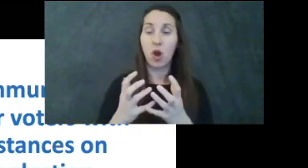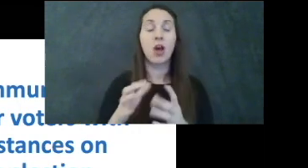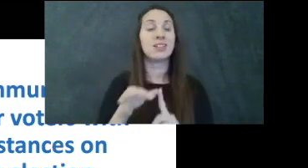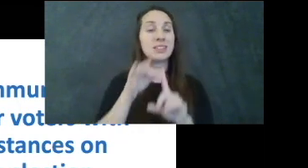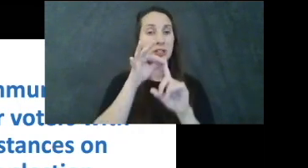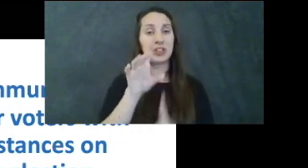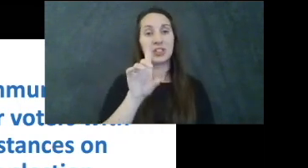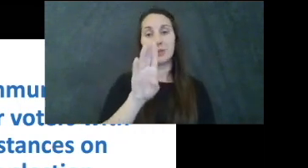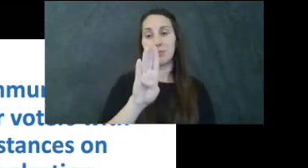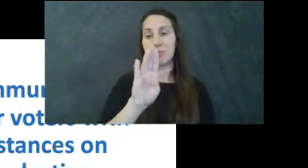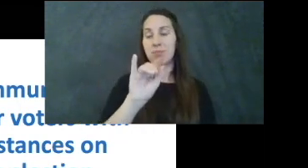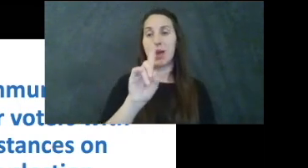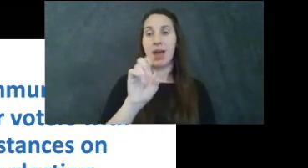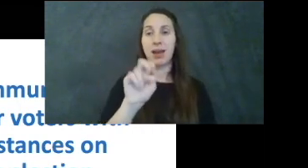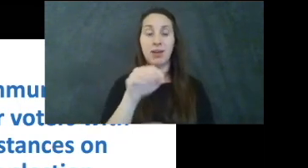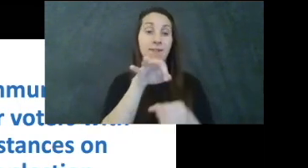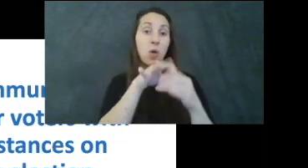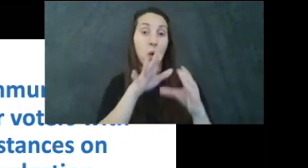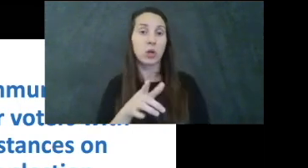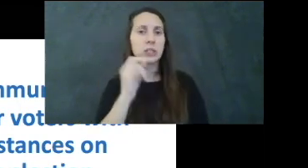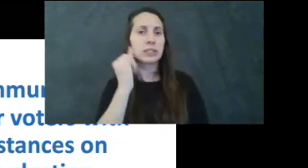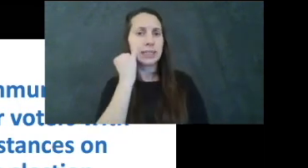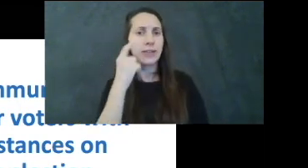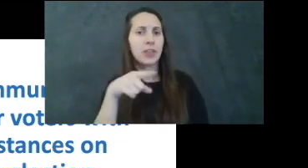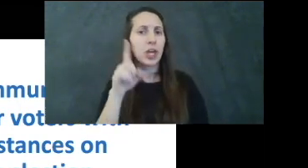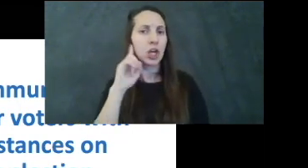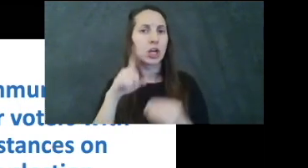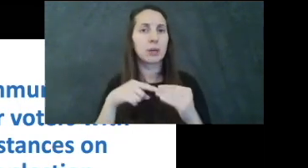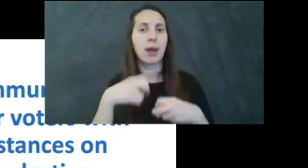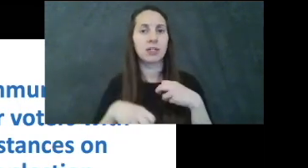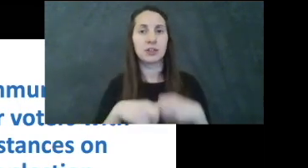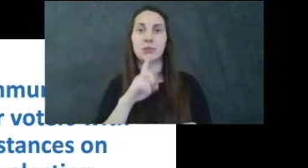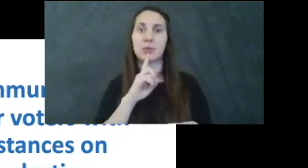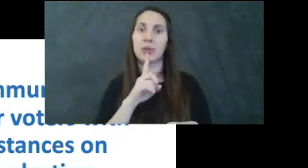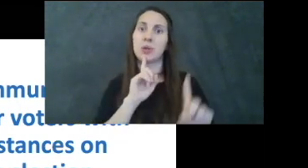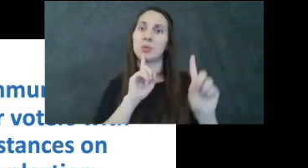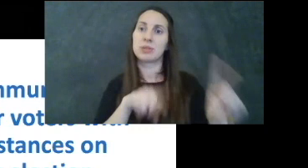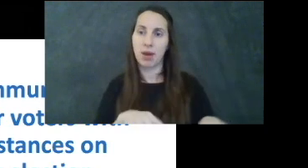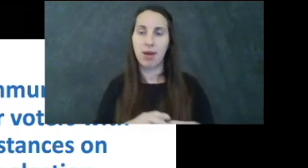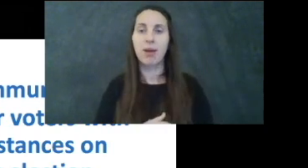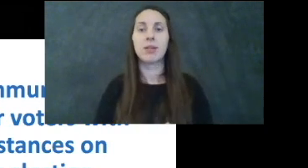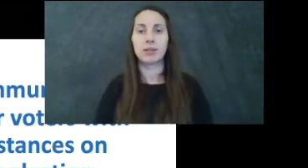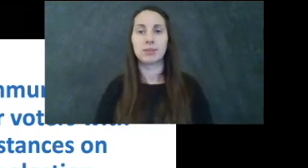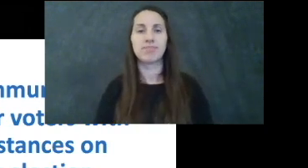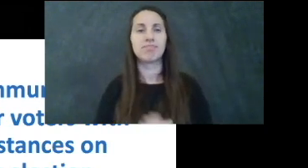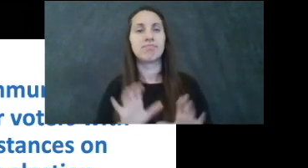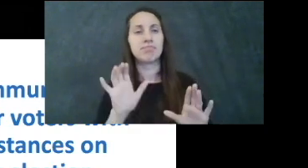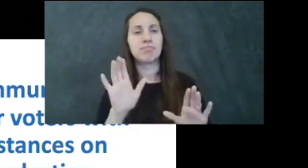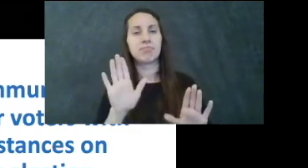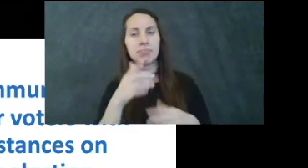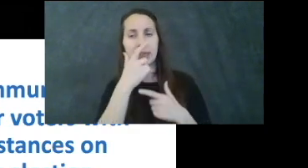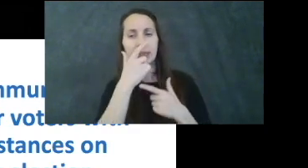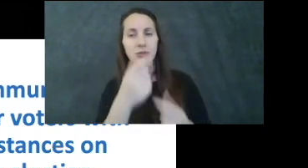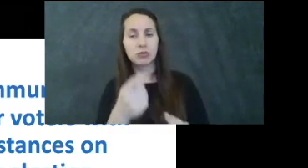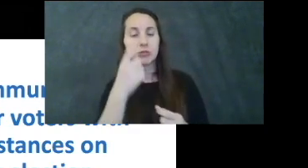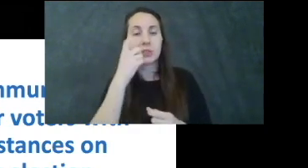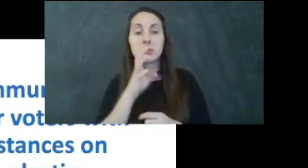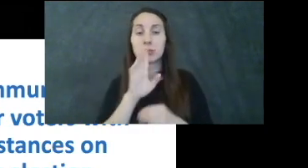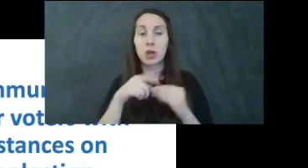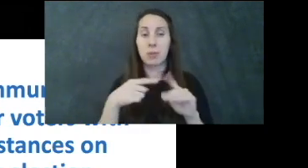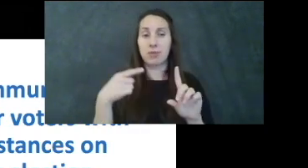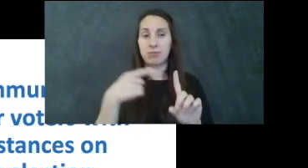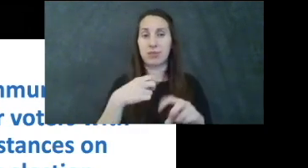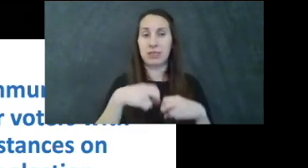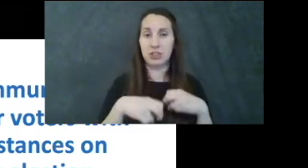these issues, really, really respond. So interestingly, talking about these issues and